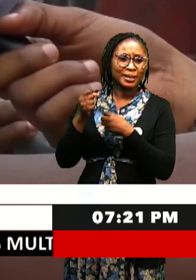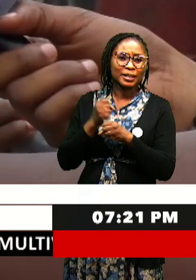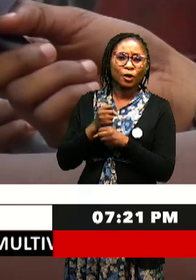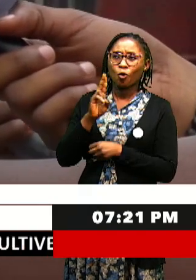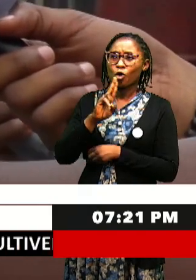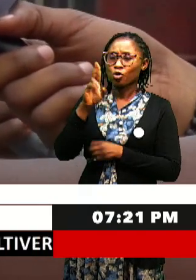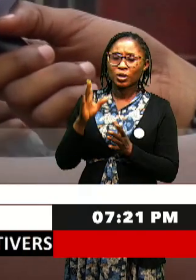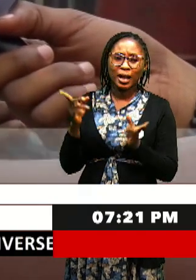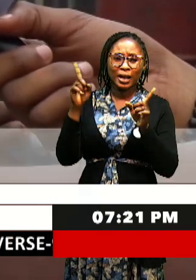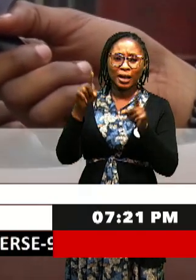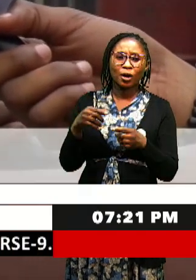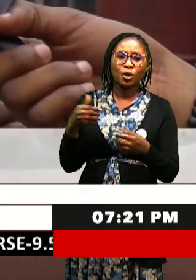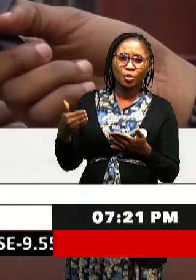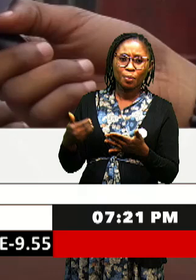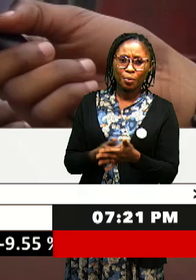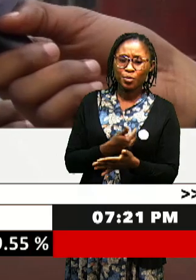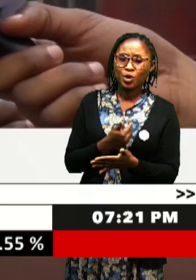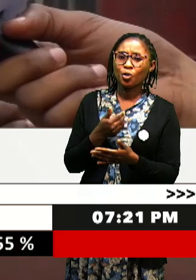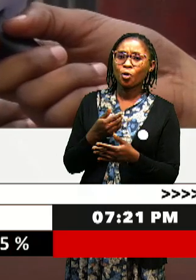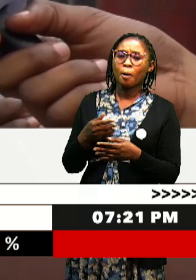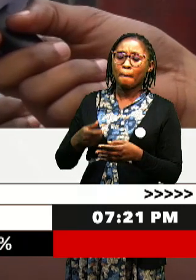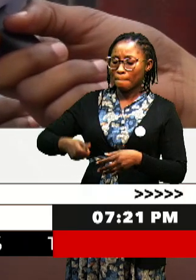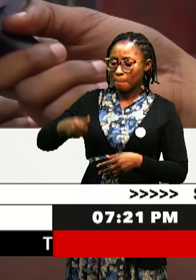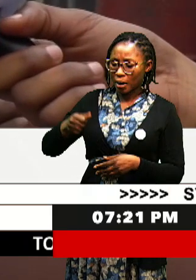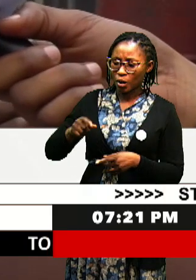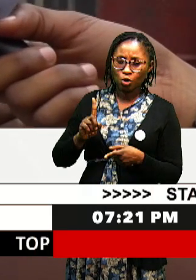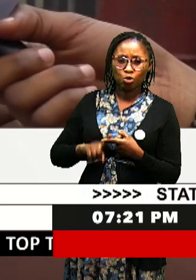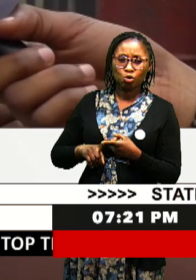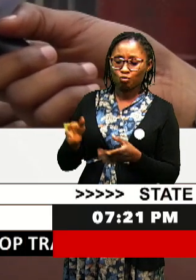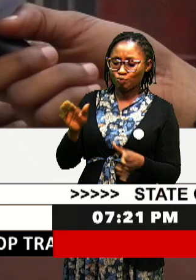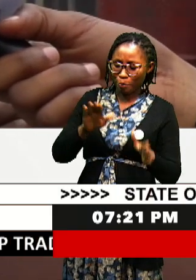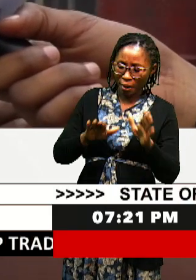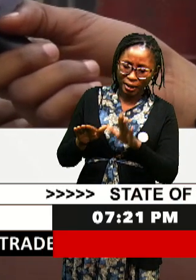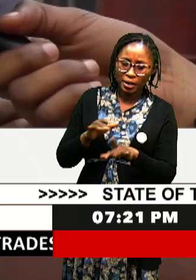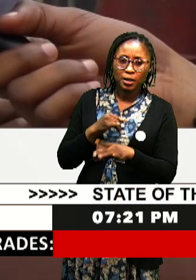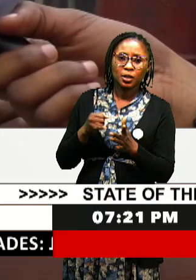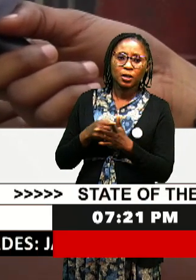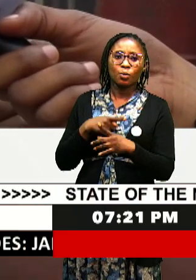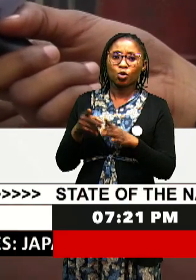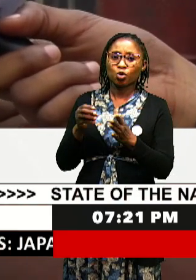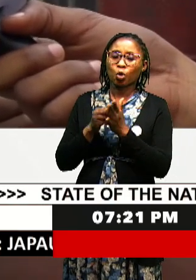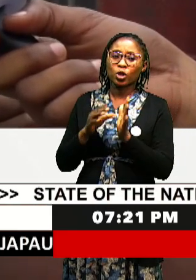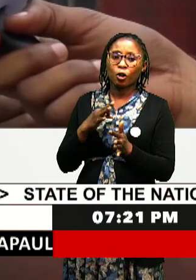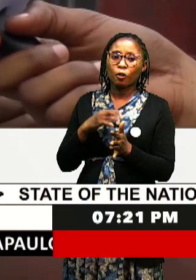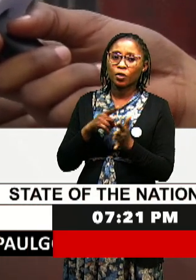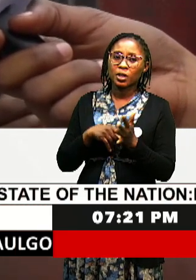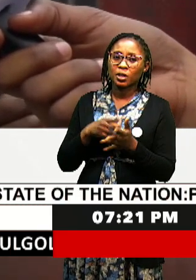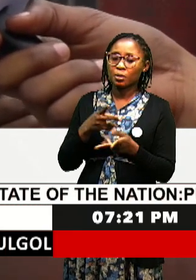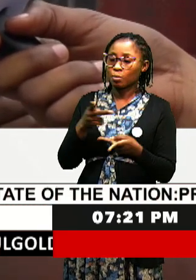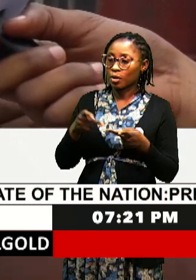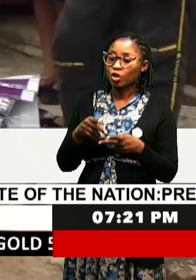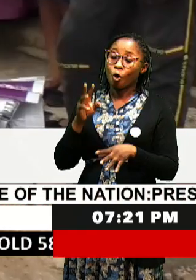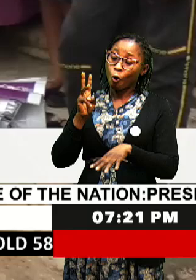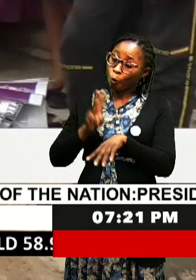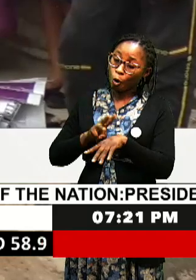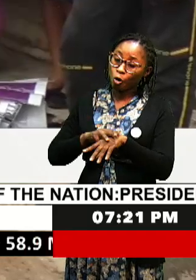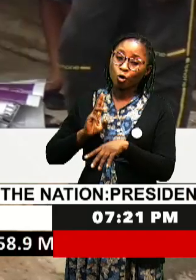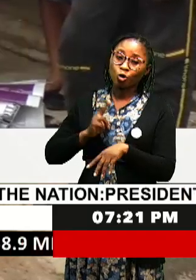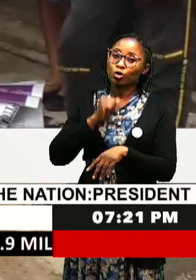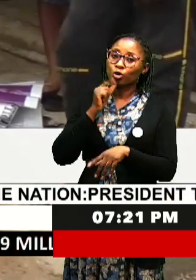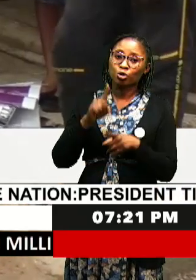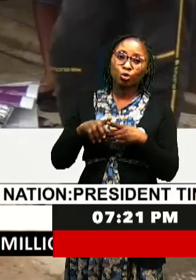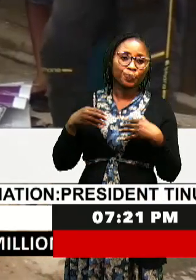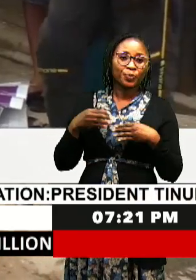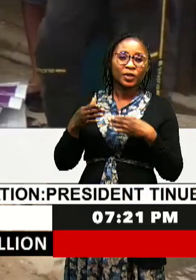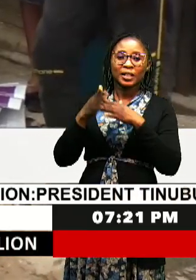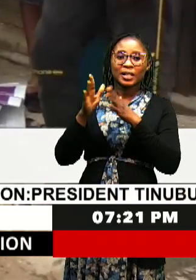that they brought new brown bag for us to package it, but the owner of this place wanted us not to accept them. The leader of the